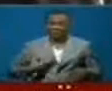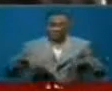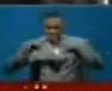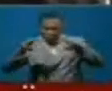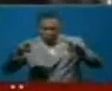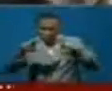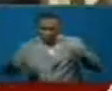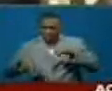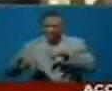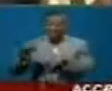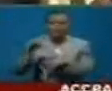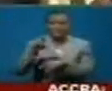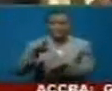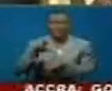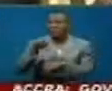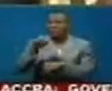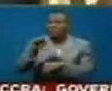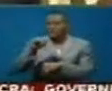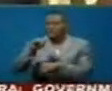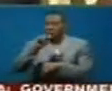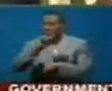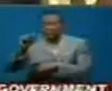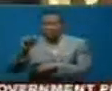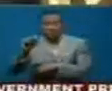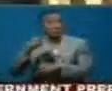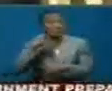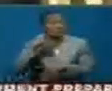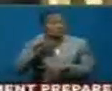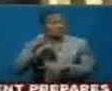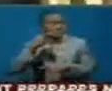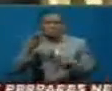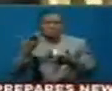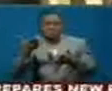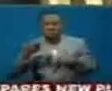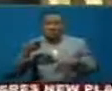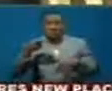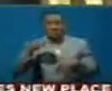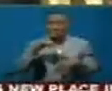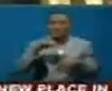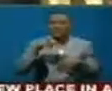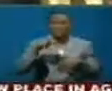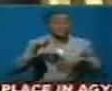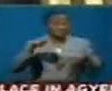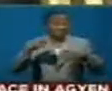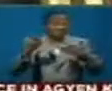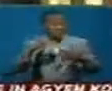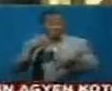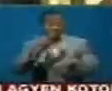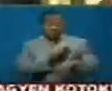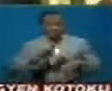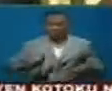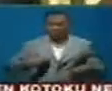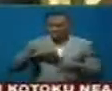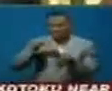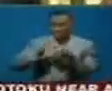Dr. H.S. Dana, spoke on chiefs and politics. He said the general trend in the Commonwealth now is that chiefs do